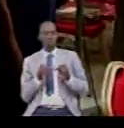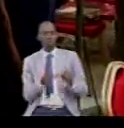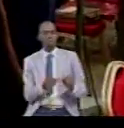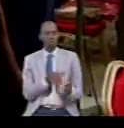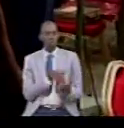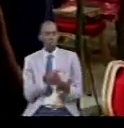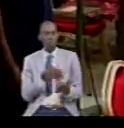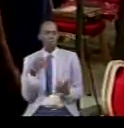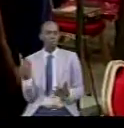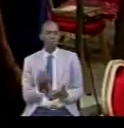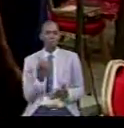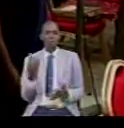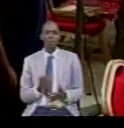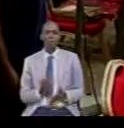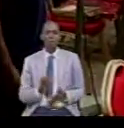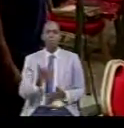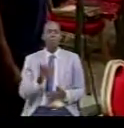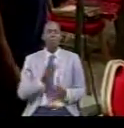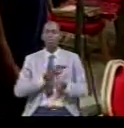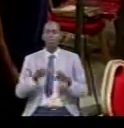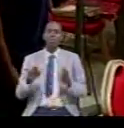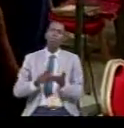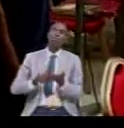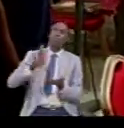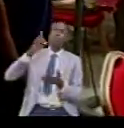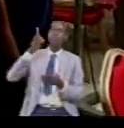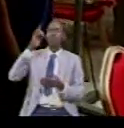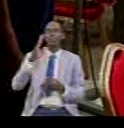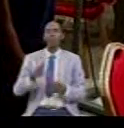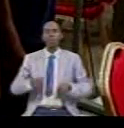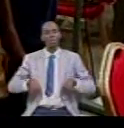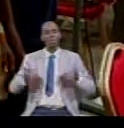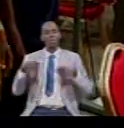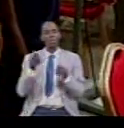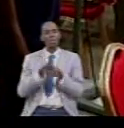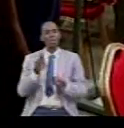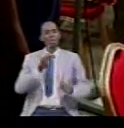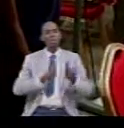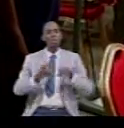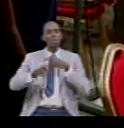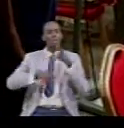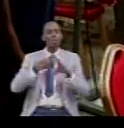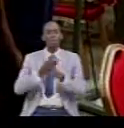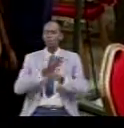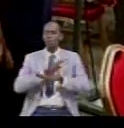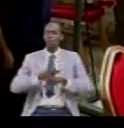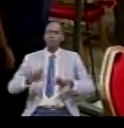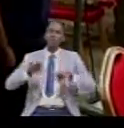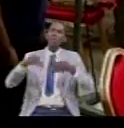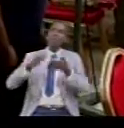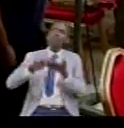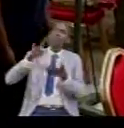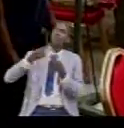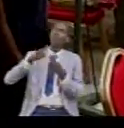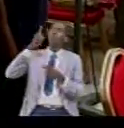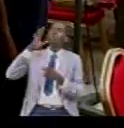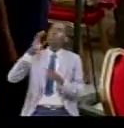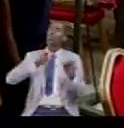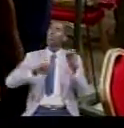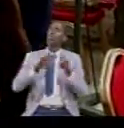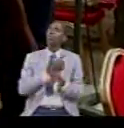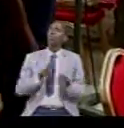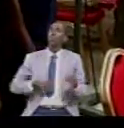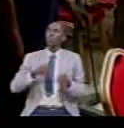ever been does not glorify God. Living like the people of the world does not glorify God. Oh Lord, be glorified in me tonight.